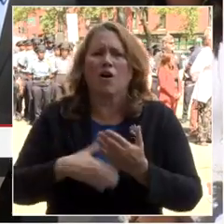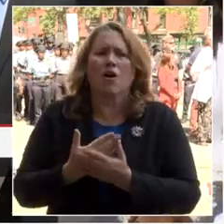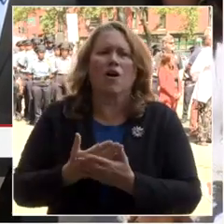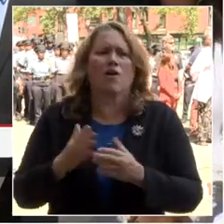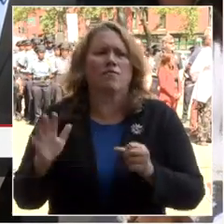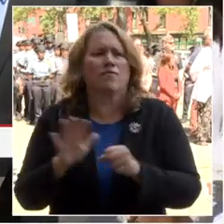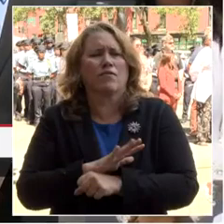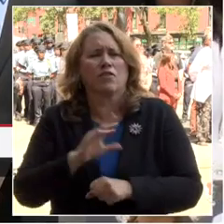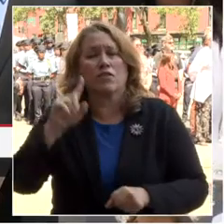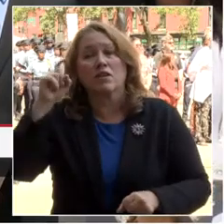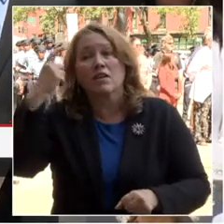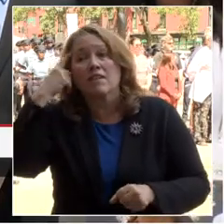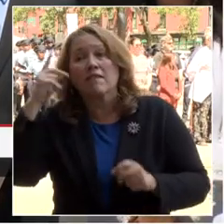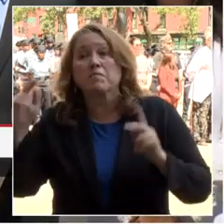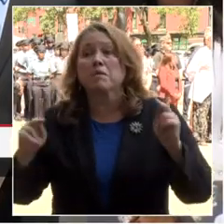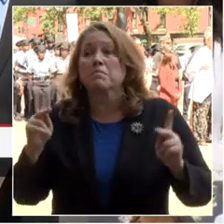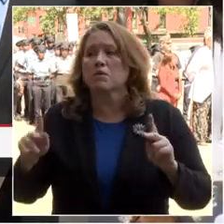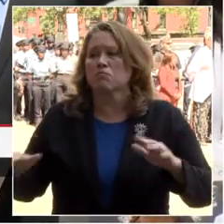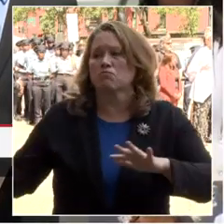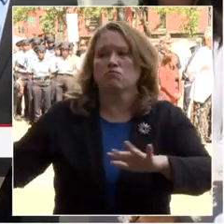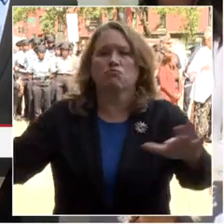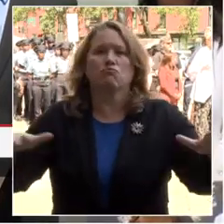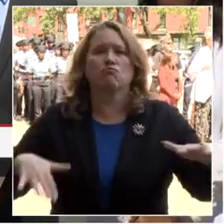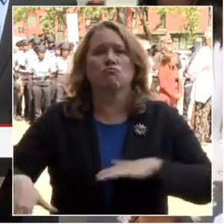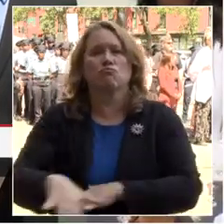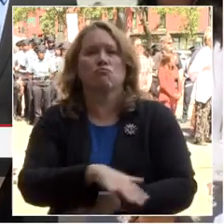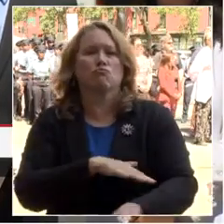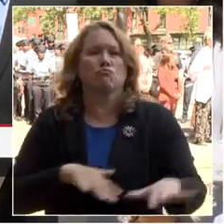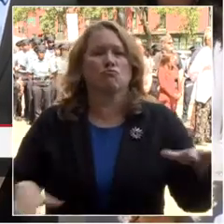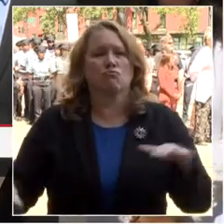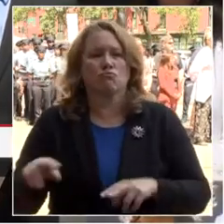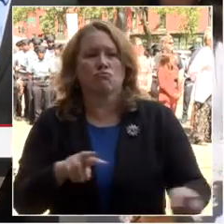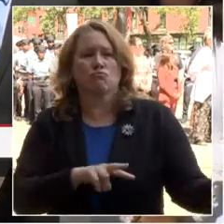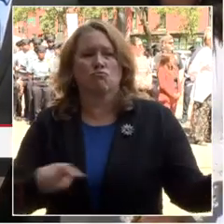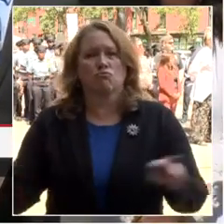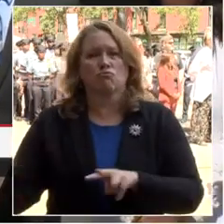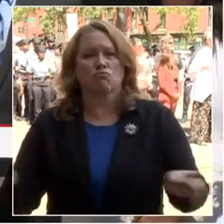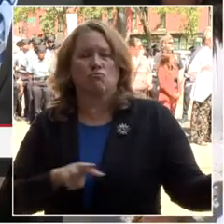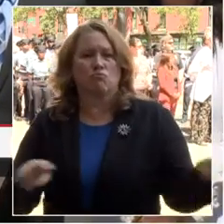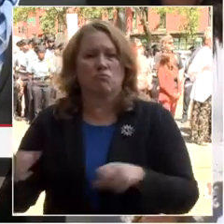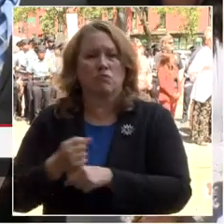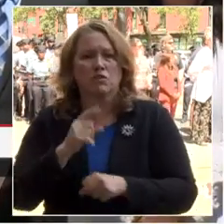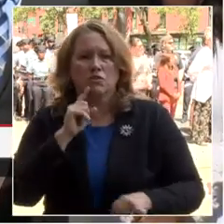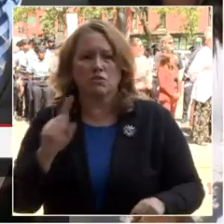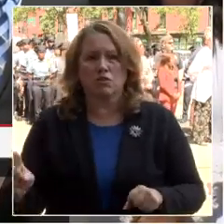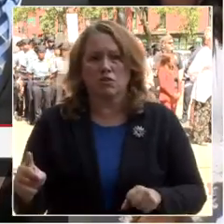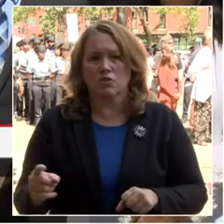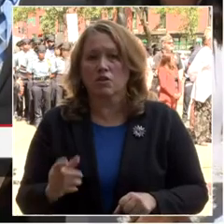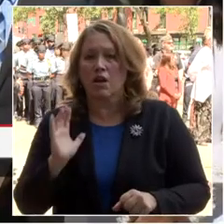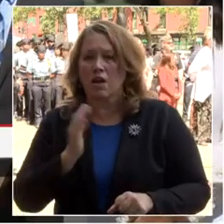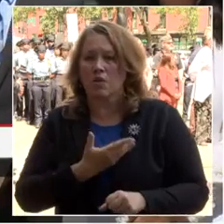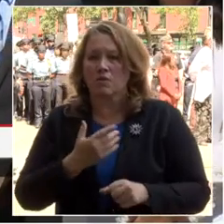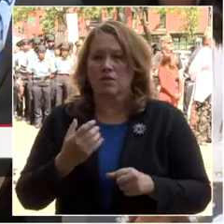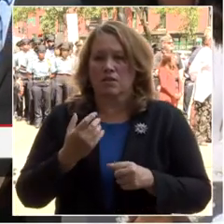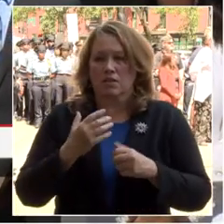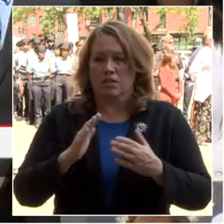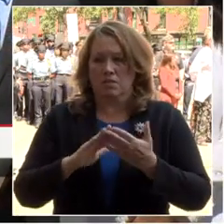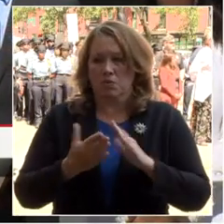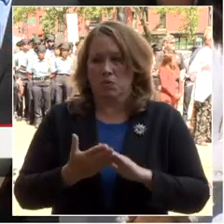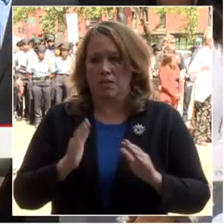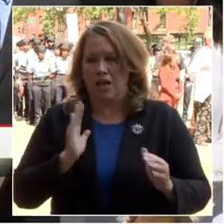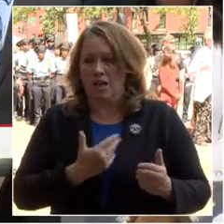areas. They'll be inside of establishments at times to ensure that patrons are safe and enjoying